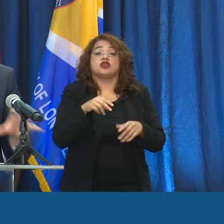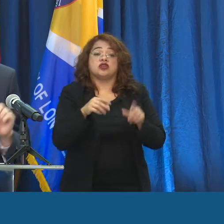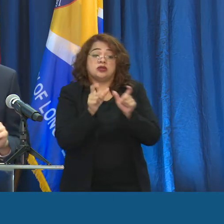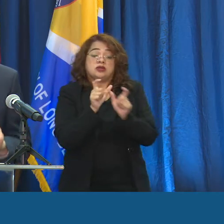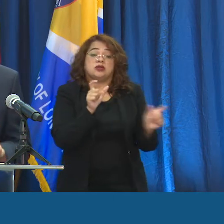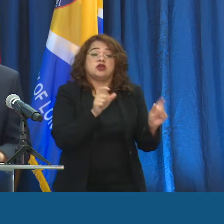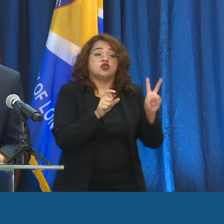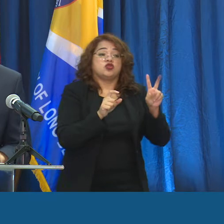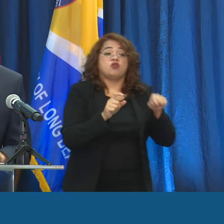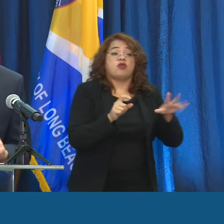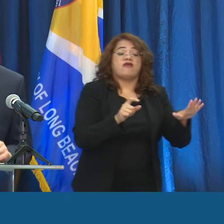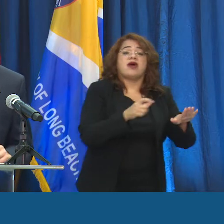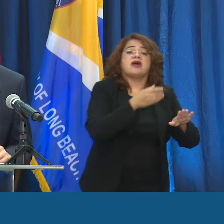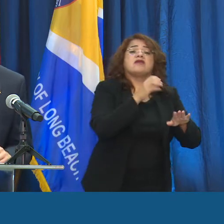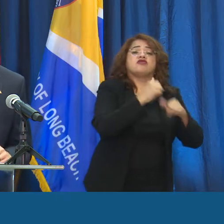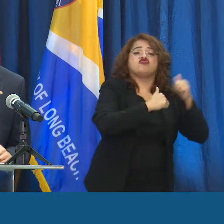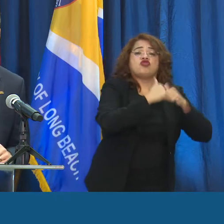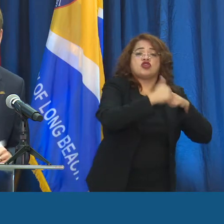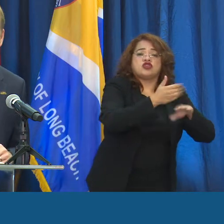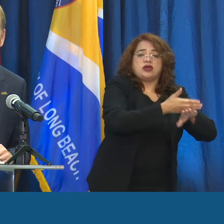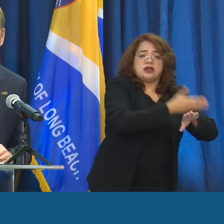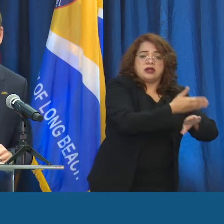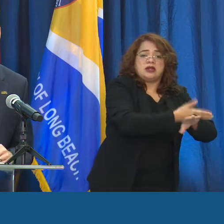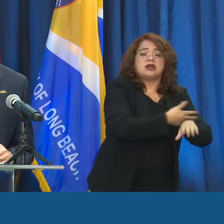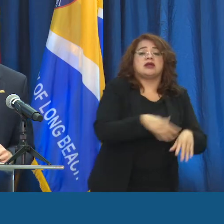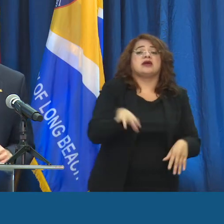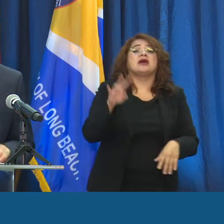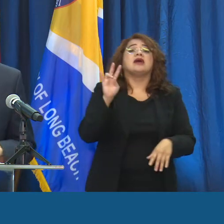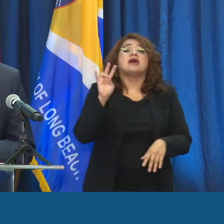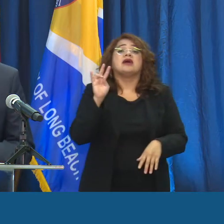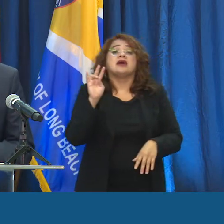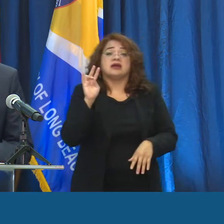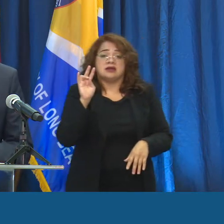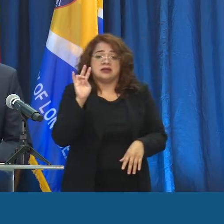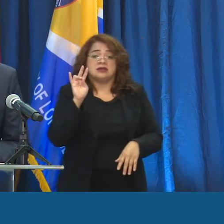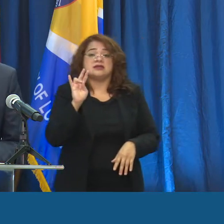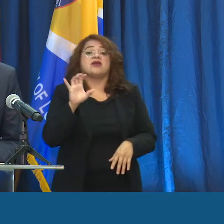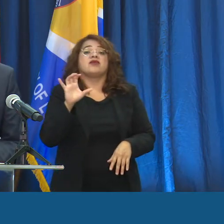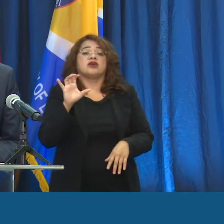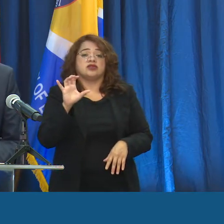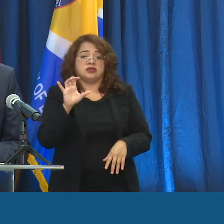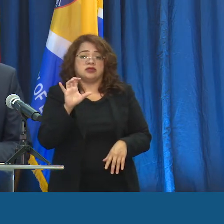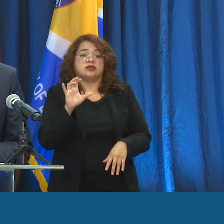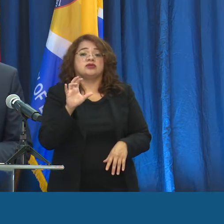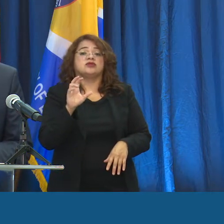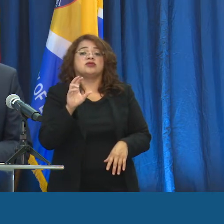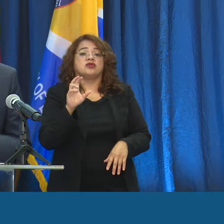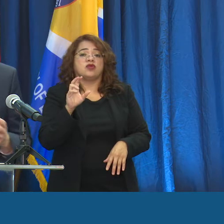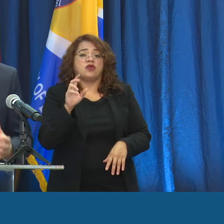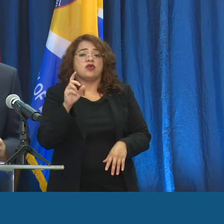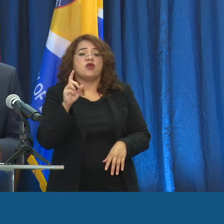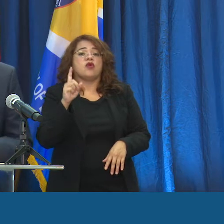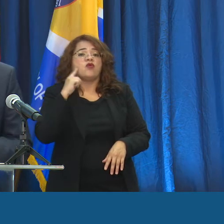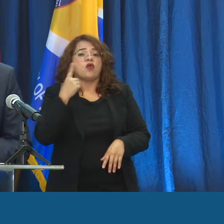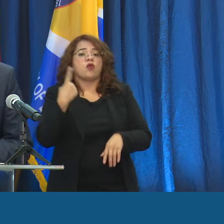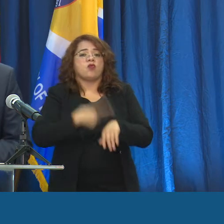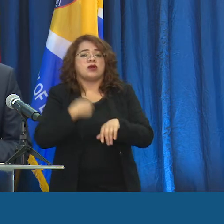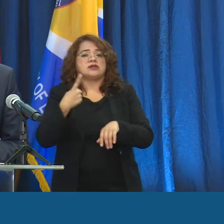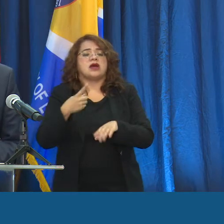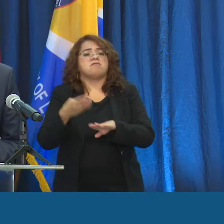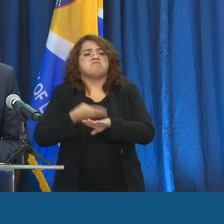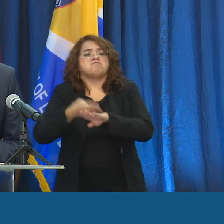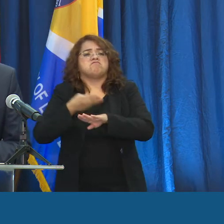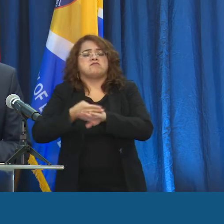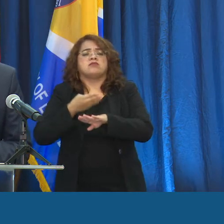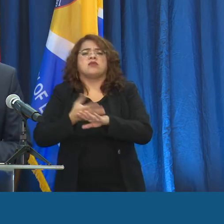is a structural enhancement, and $702,000 in one-time enhancements. So what are some of those